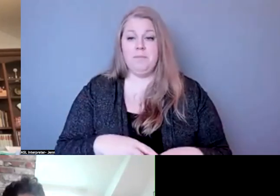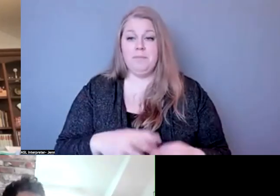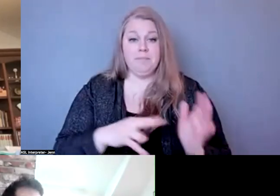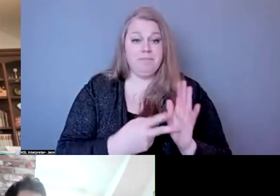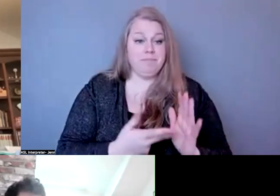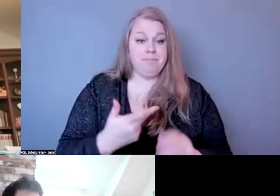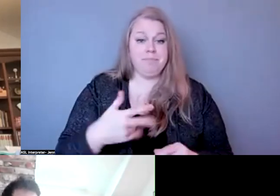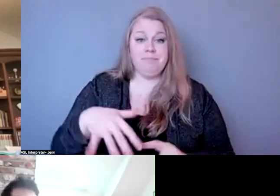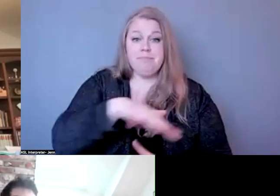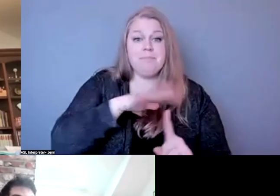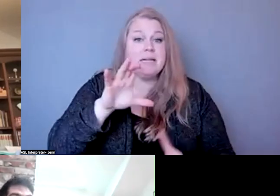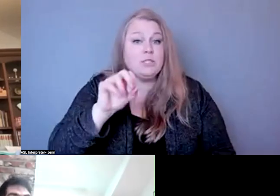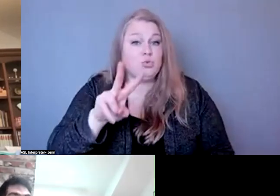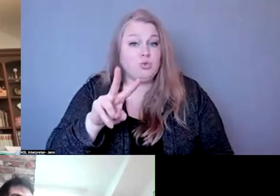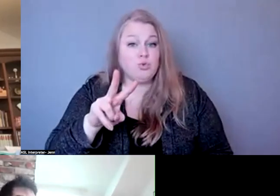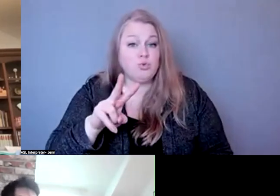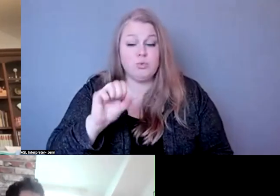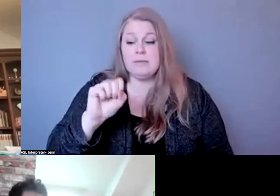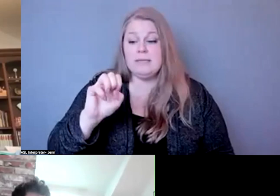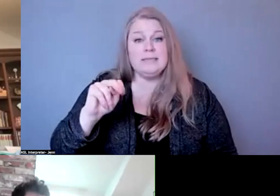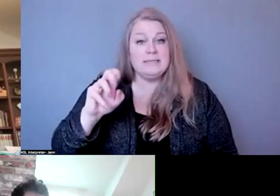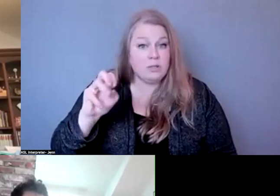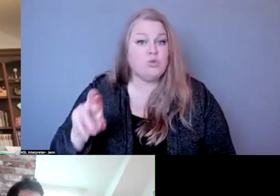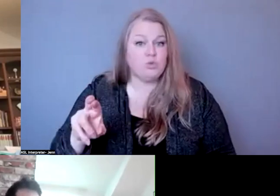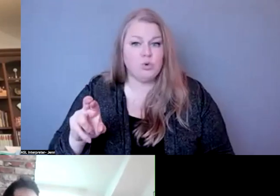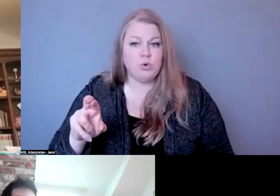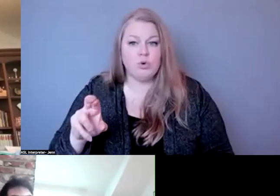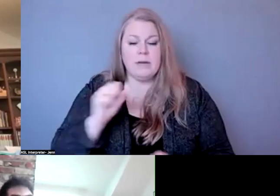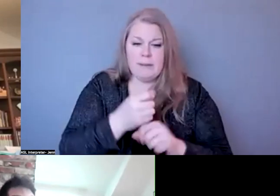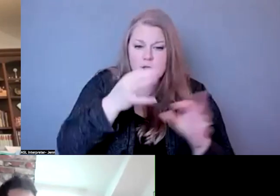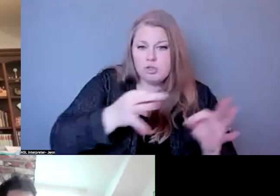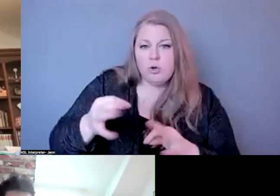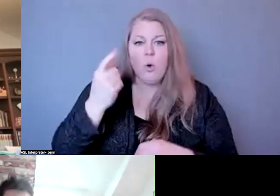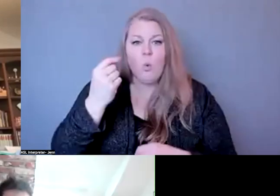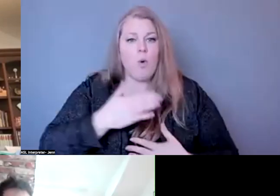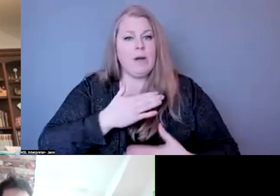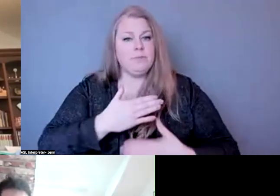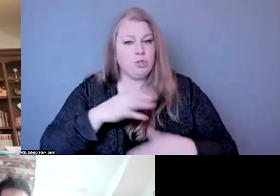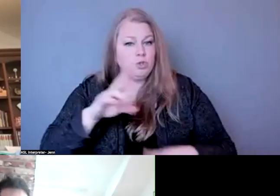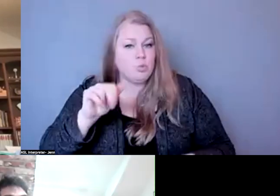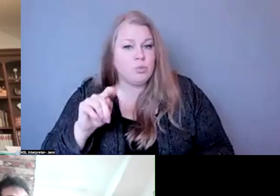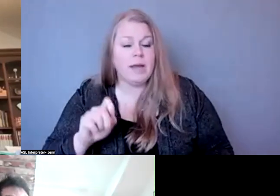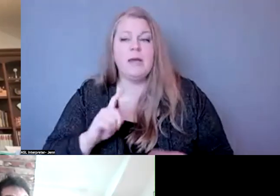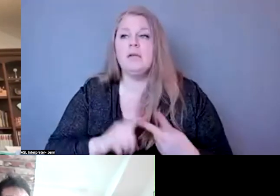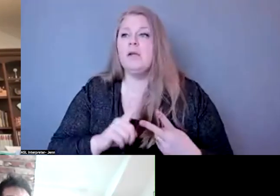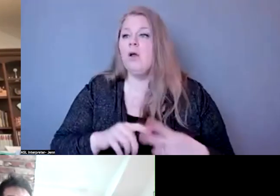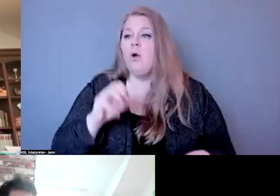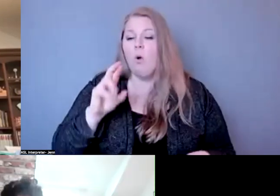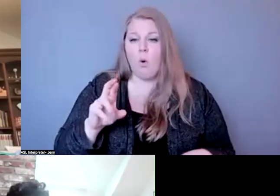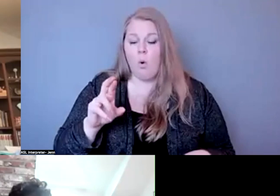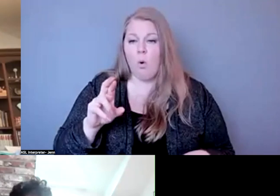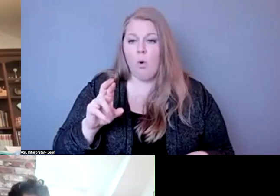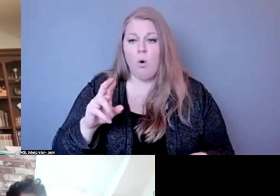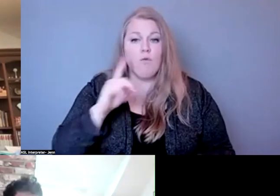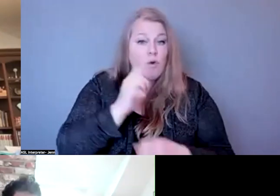proximal CO2 sensor that can then, for example, make certain assertions about respiration rates, or whether that is for